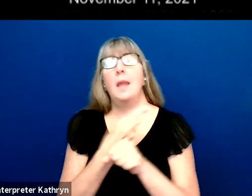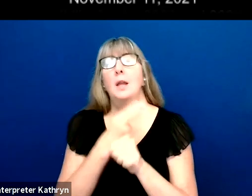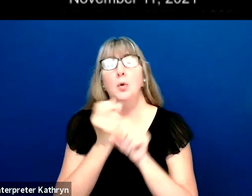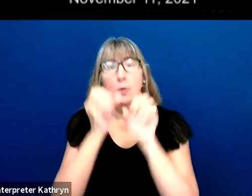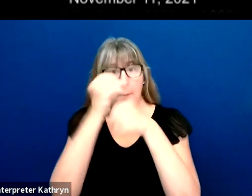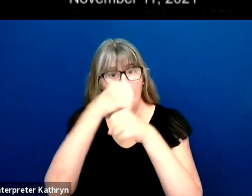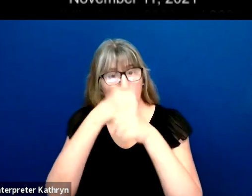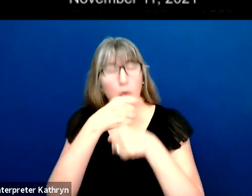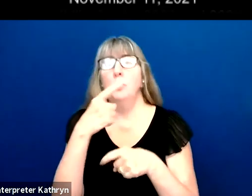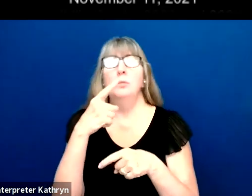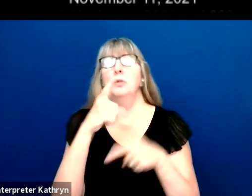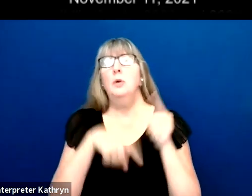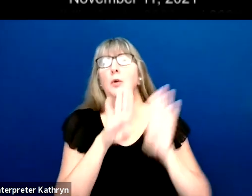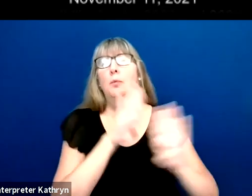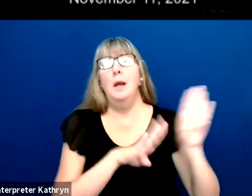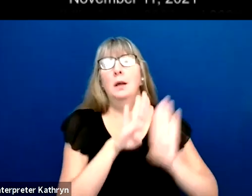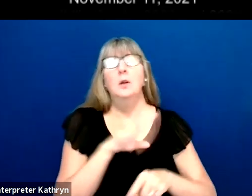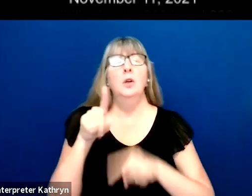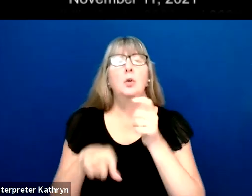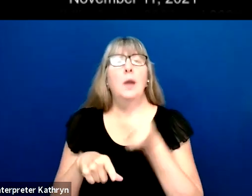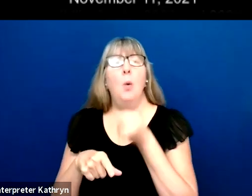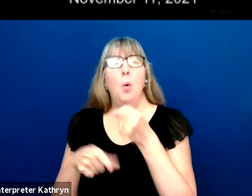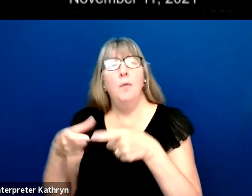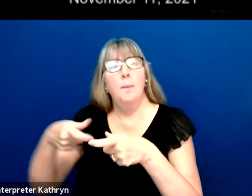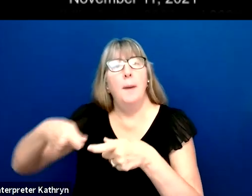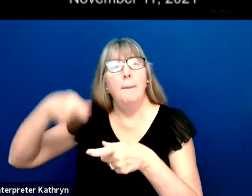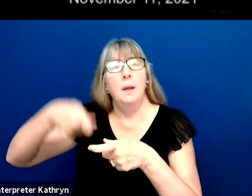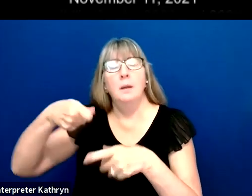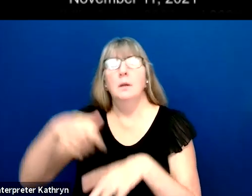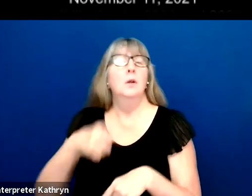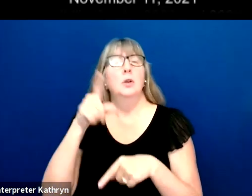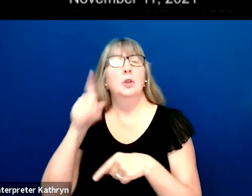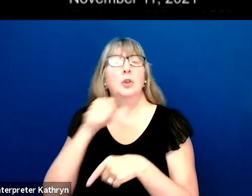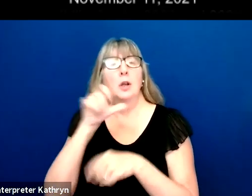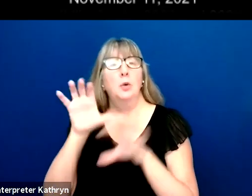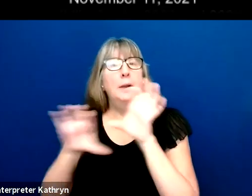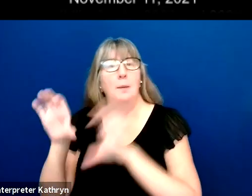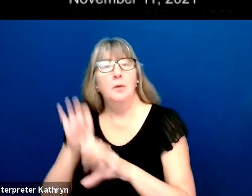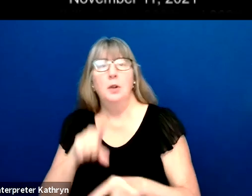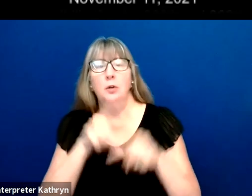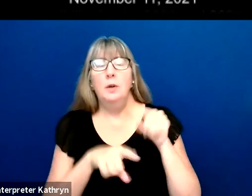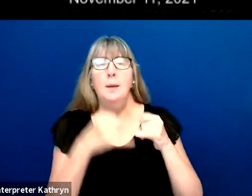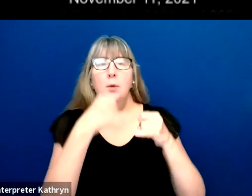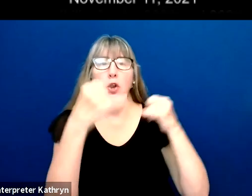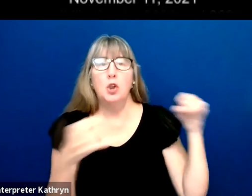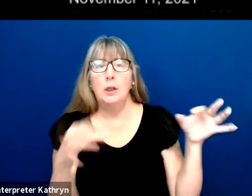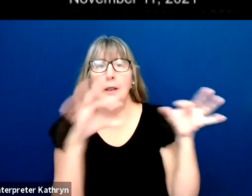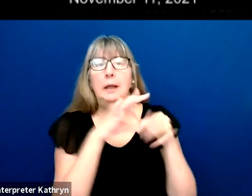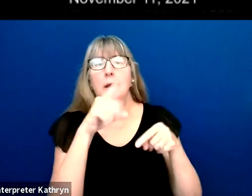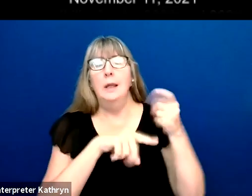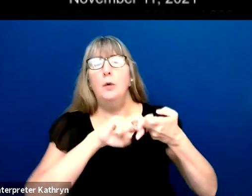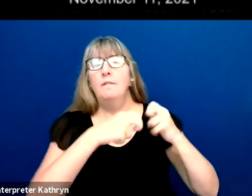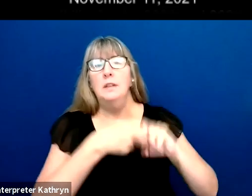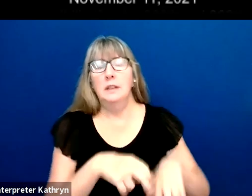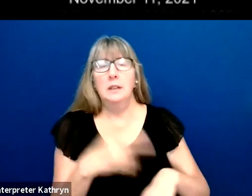do biology. You can't hold a pipette, you shouldn't do chemistry. You can't put a circuit together, you shouldn't do physics, right? You can't look at you